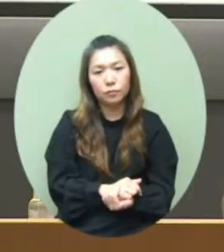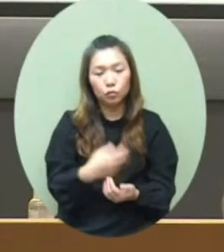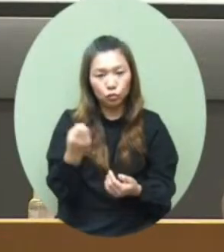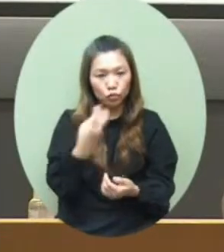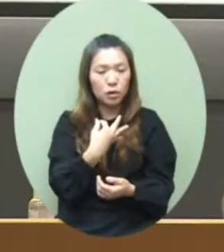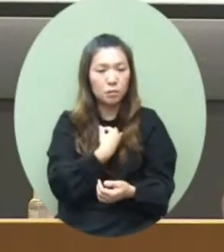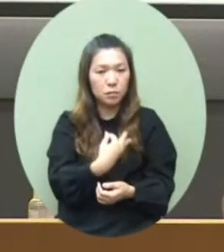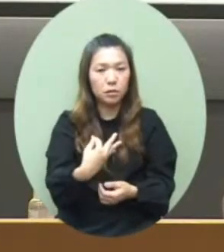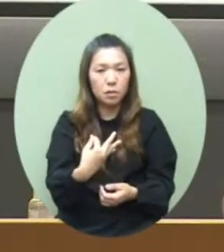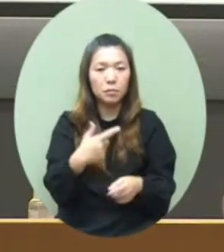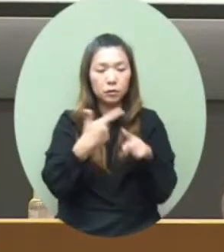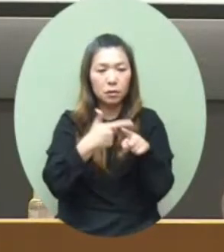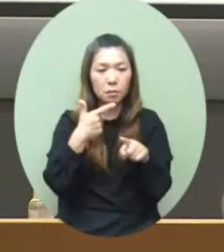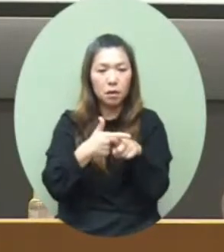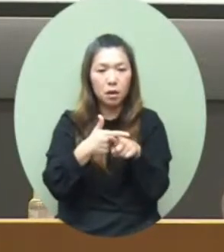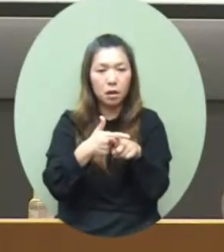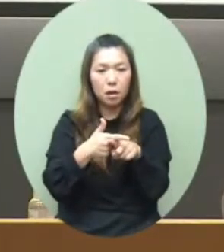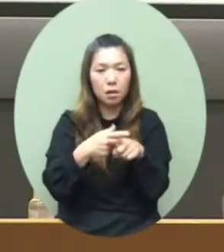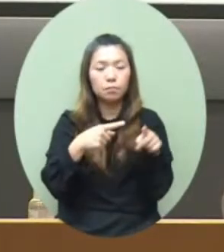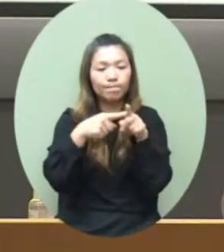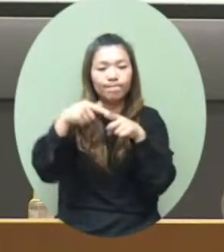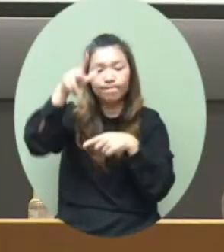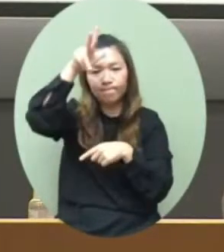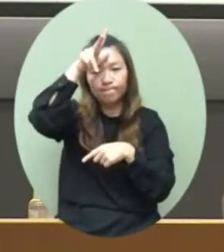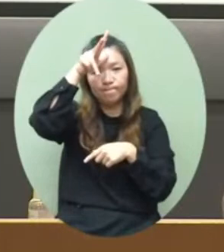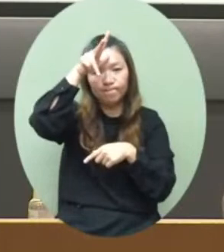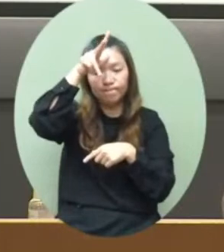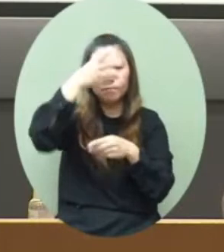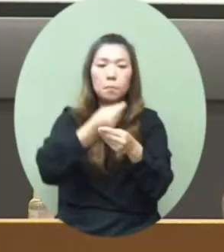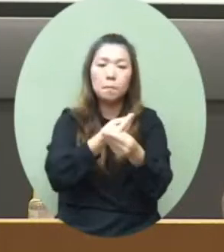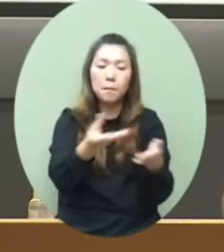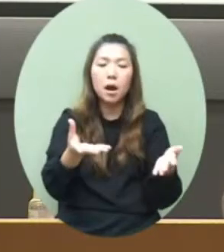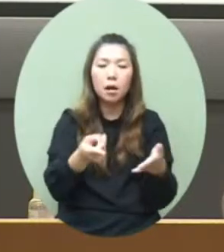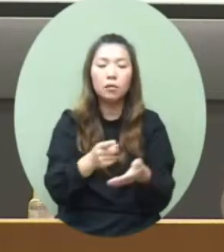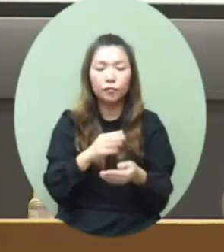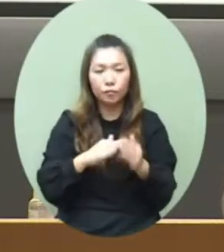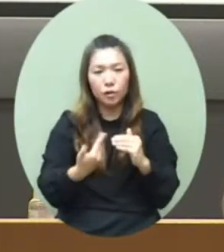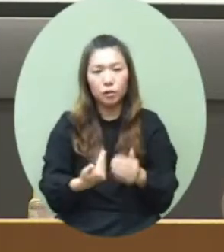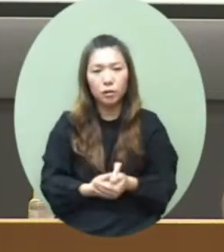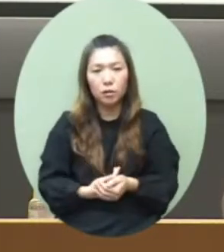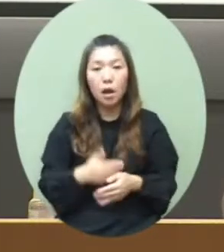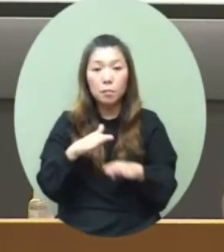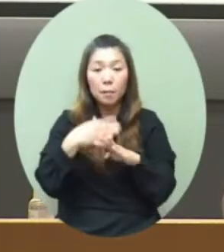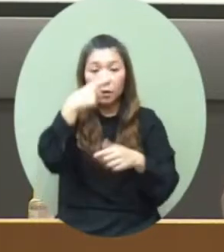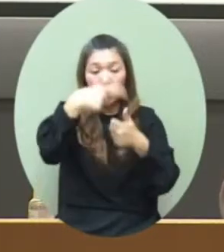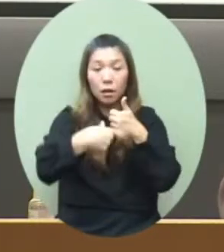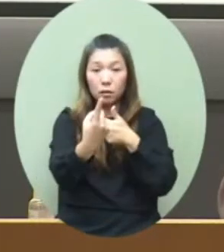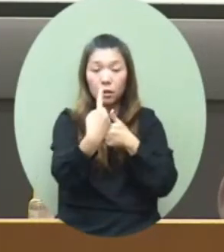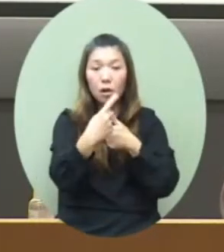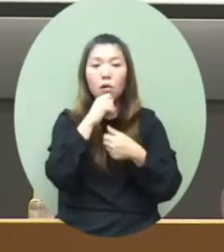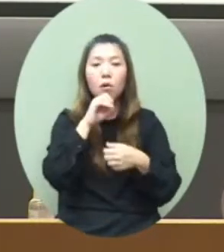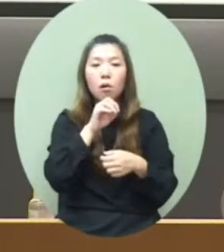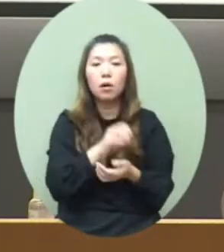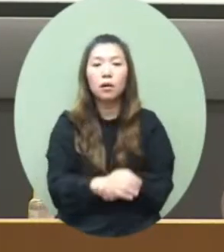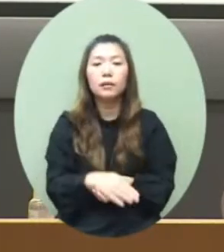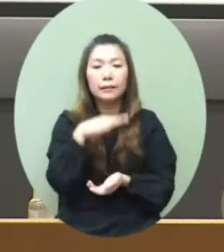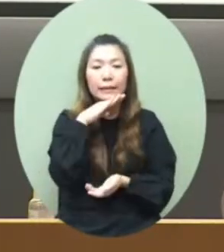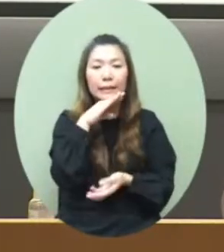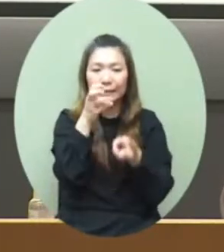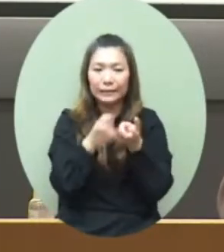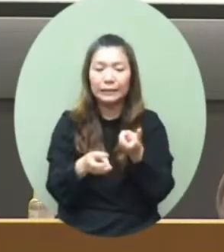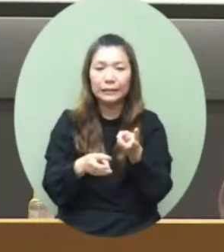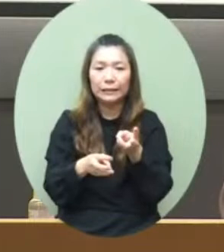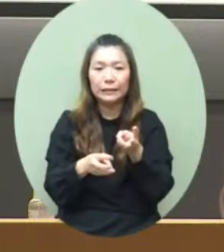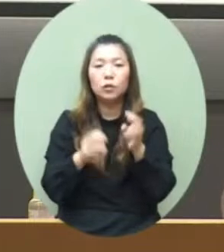inside the venue at the same time. So tickets will be required. Starting from Wednesday, tickets will be distributed in